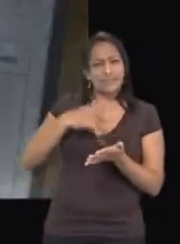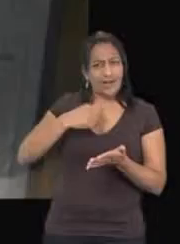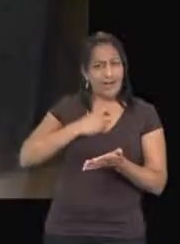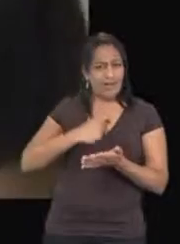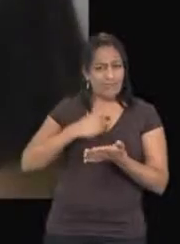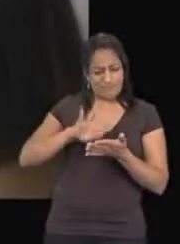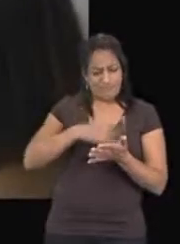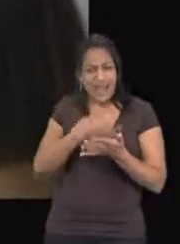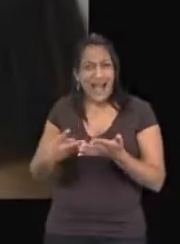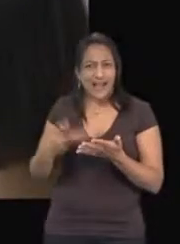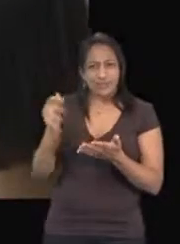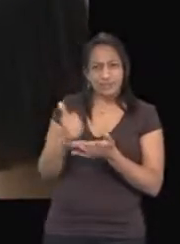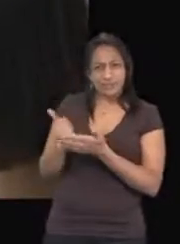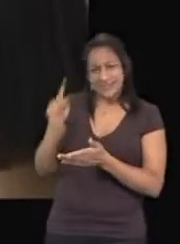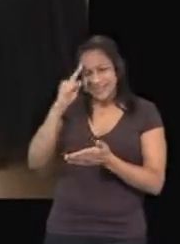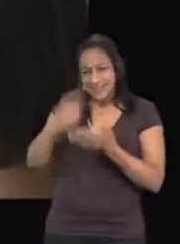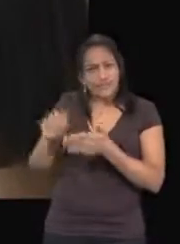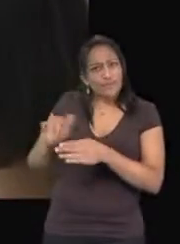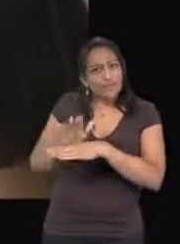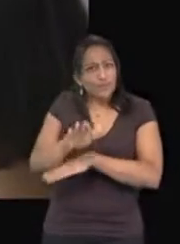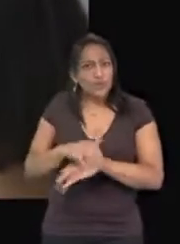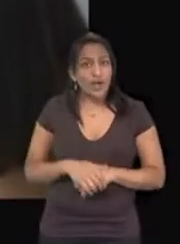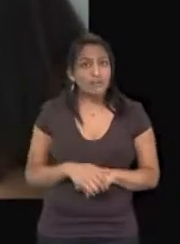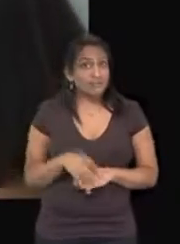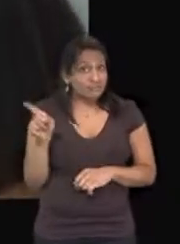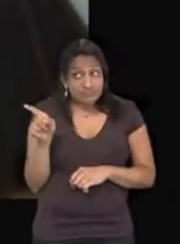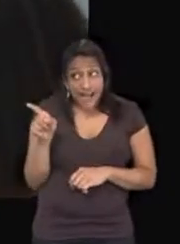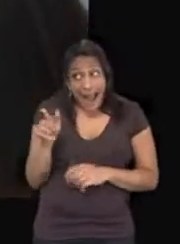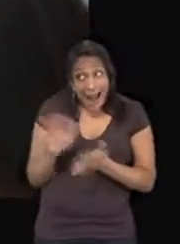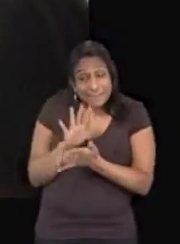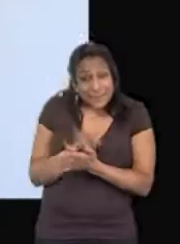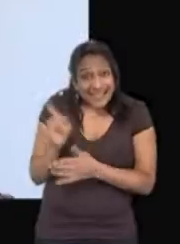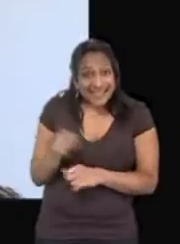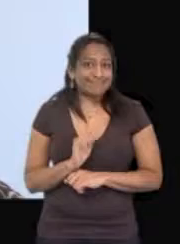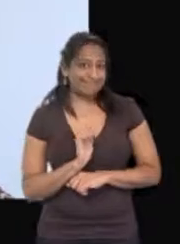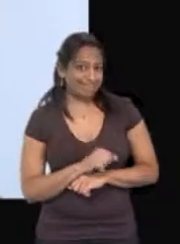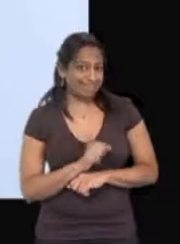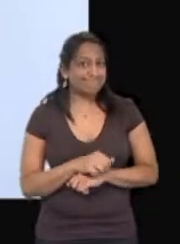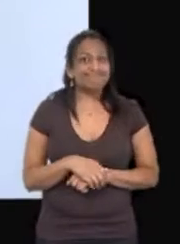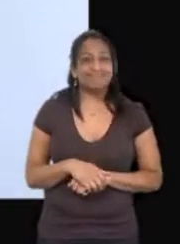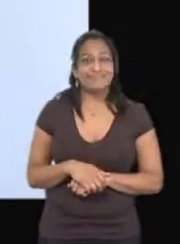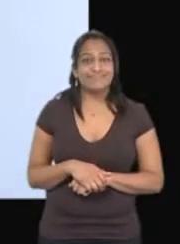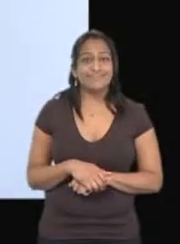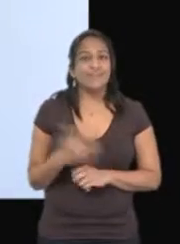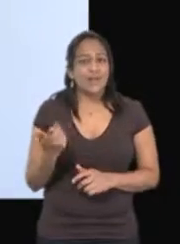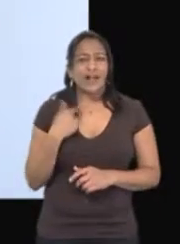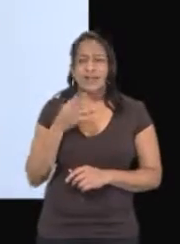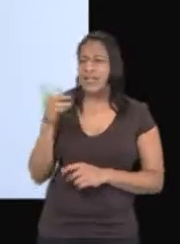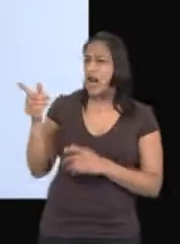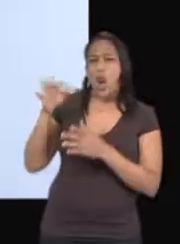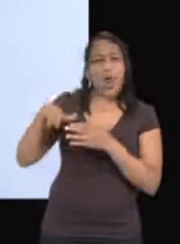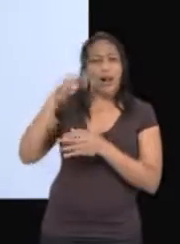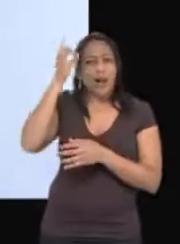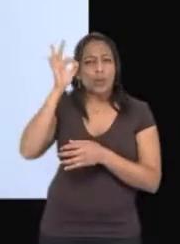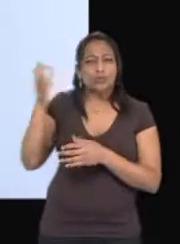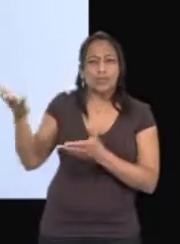sort of make decisions for her future. Is Jennie happy? Yes. Well, basically, the local authority have given us Jennie's individual